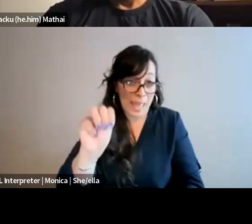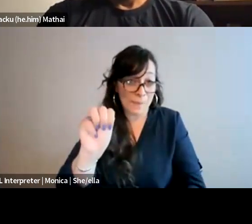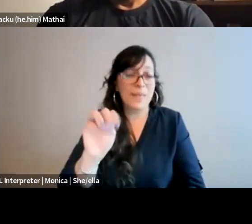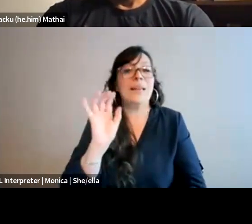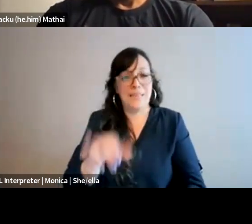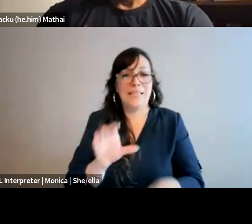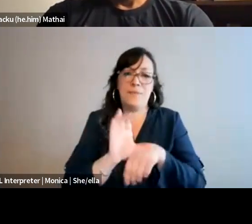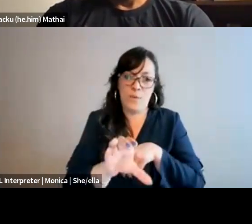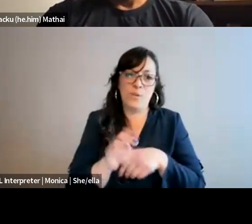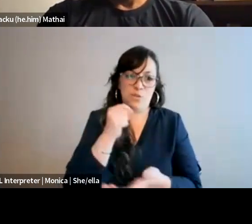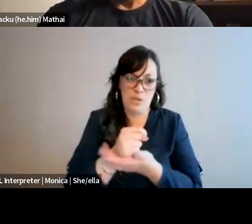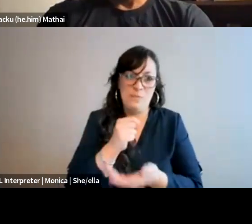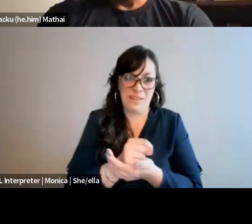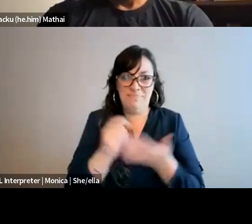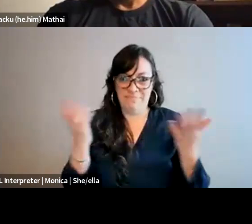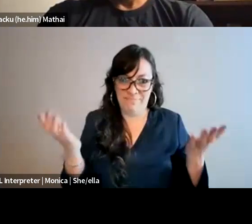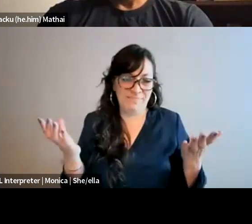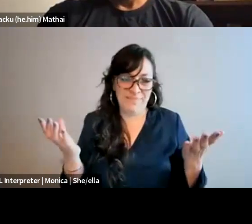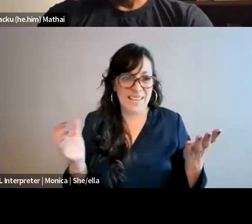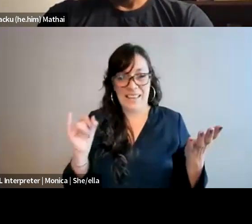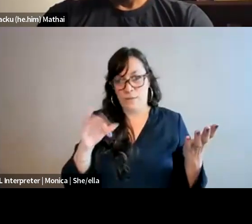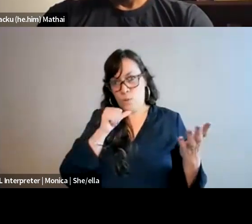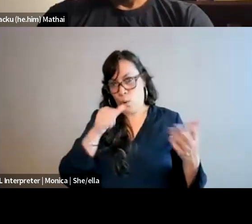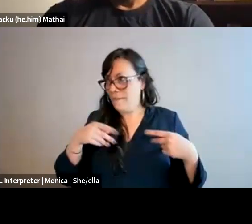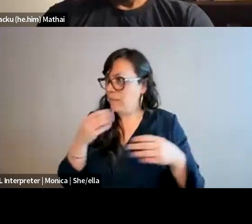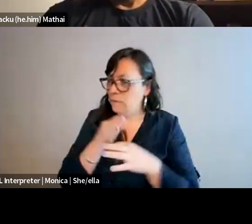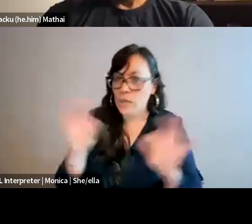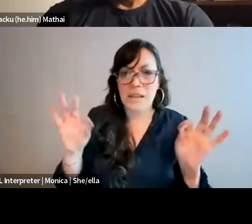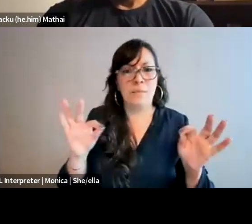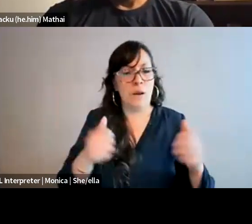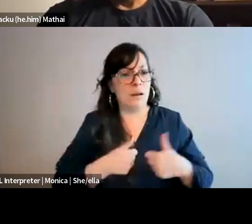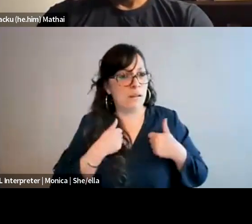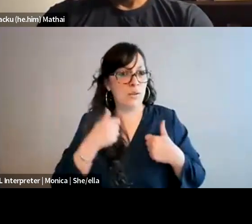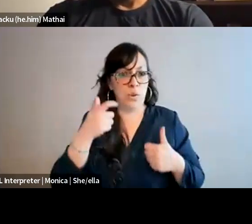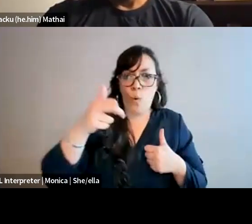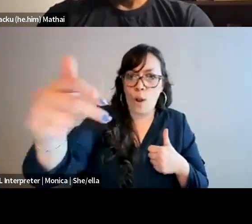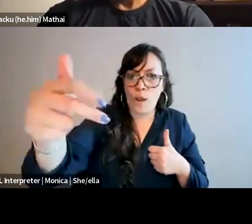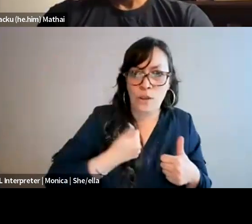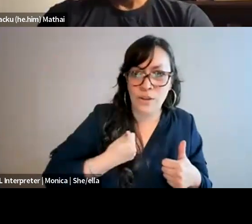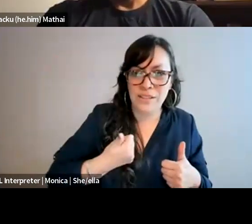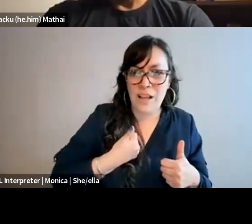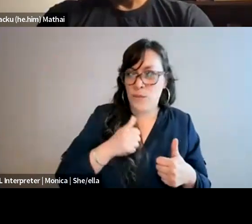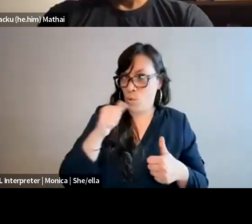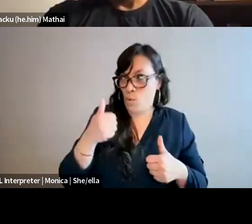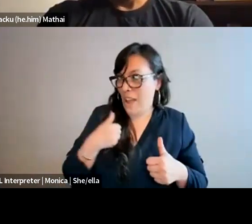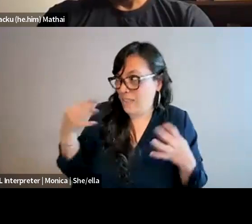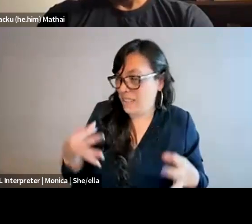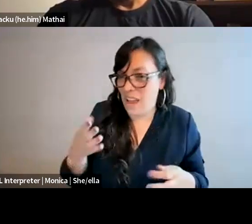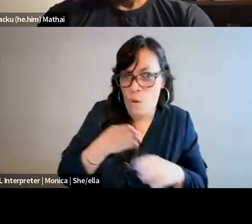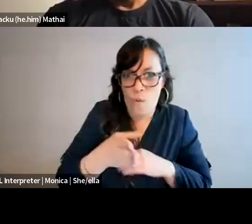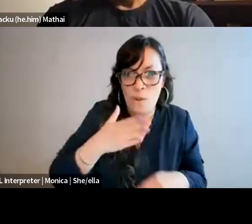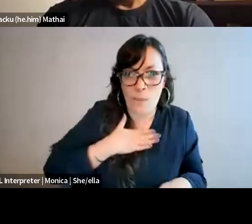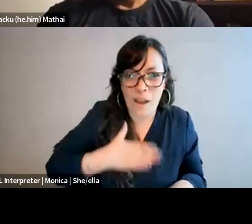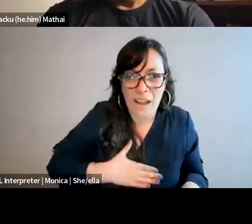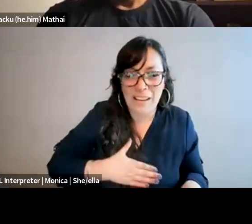forced treatment. You're probably forced treatment. If you do not have autonomy over your body, over